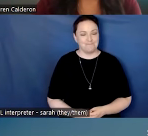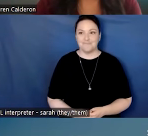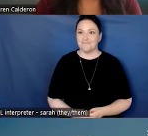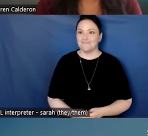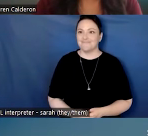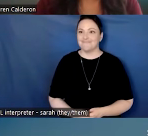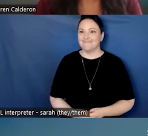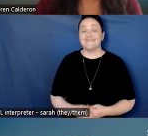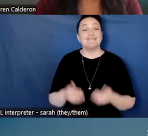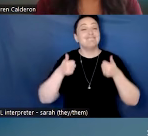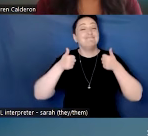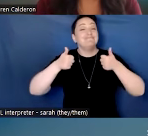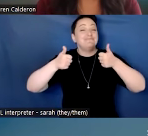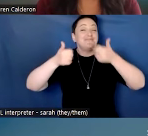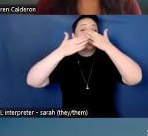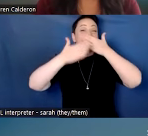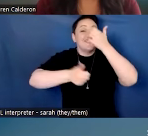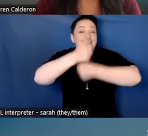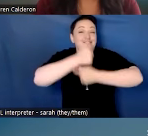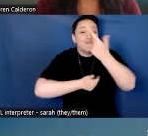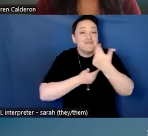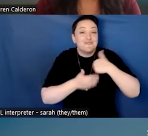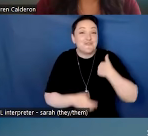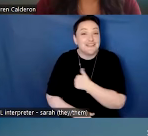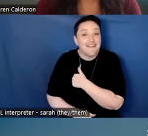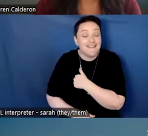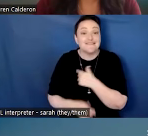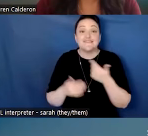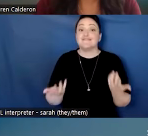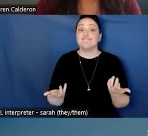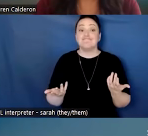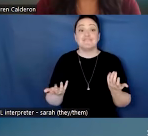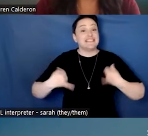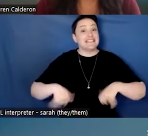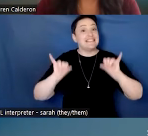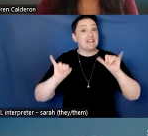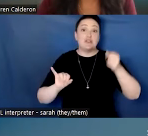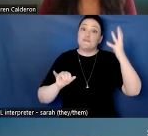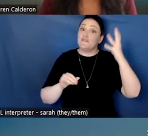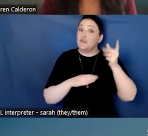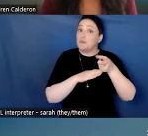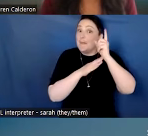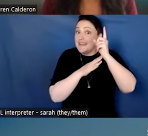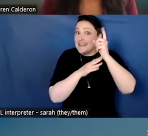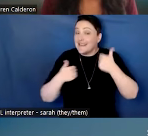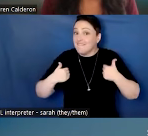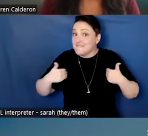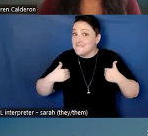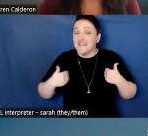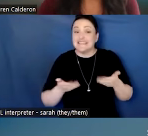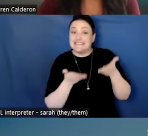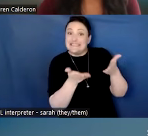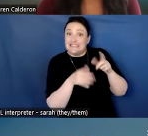So thank you, everyone, for joining. If you have a couple of minutes, please complete our survey to help us improve